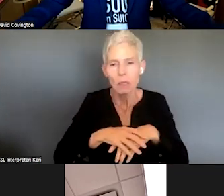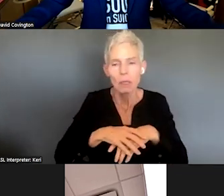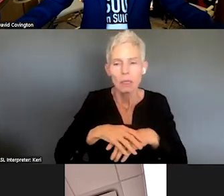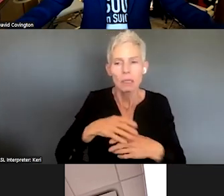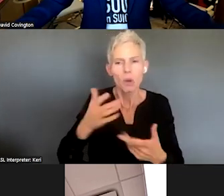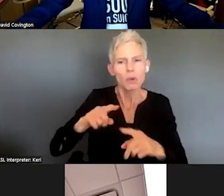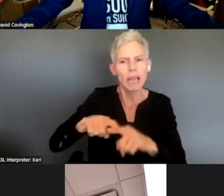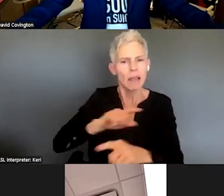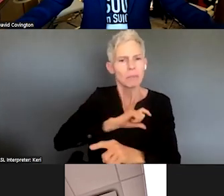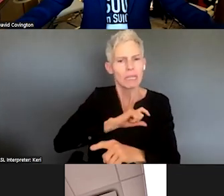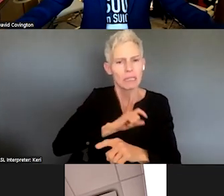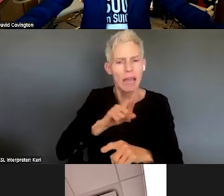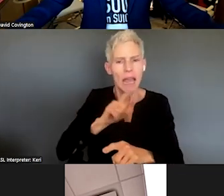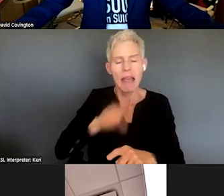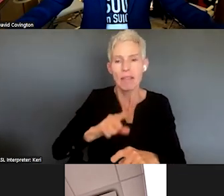potentially adverse outcomes.